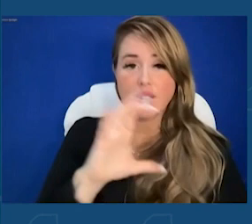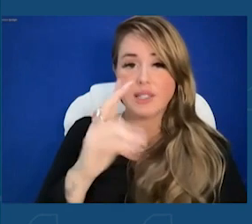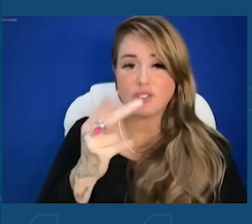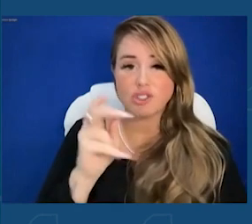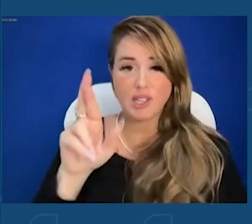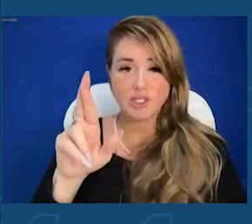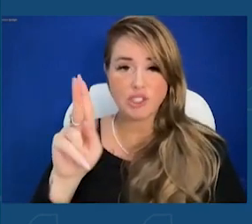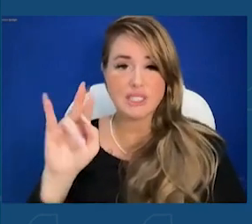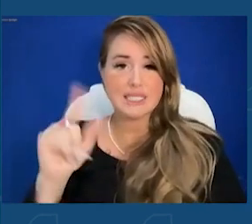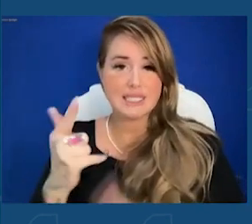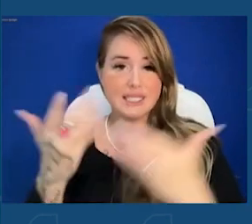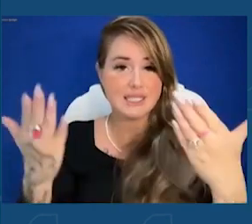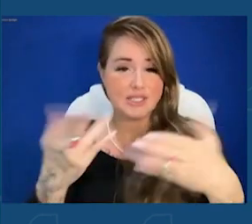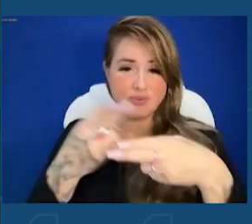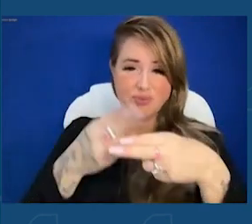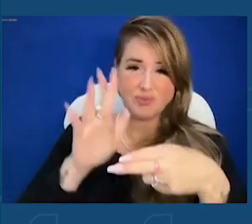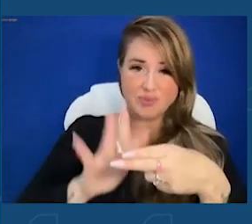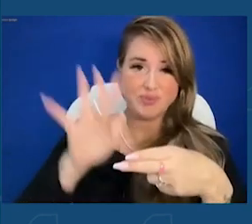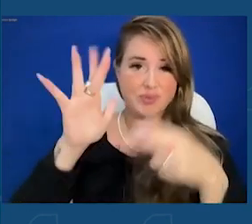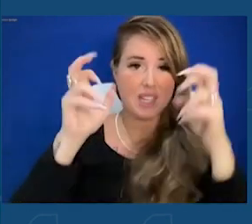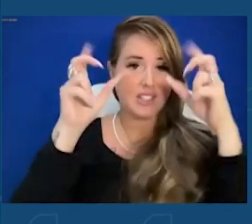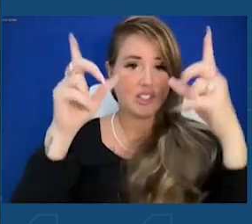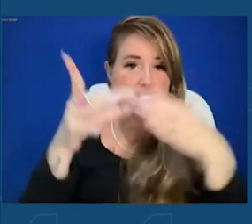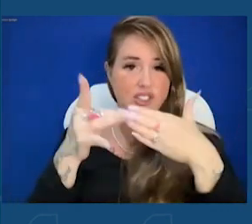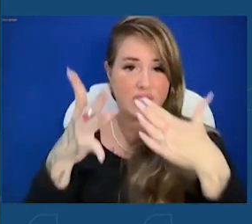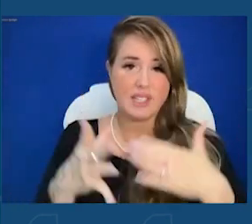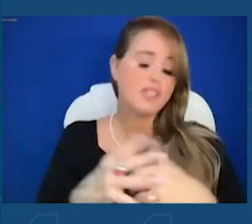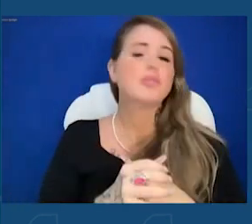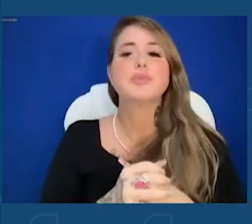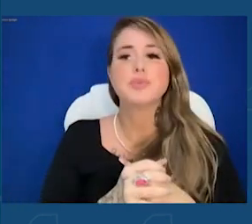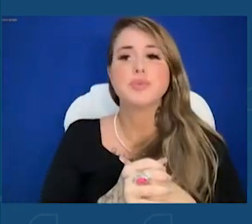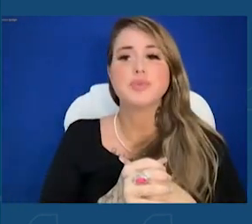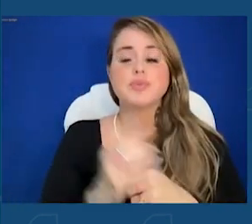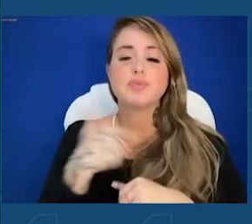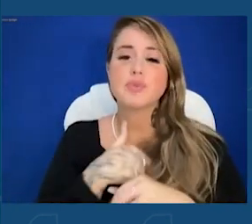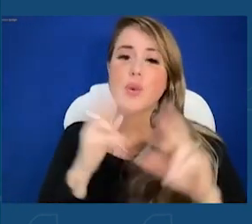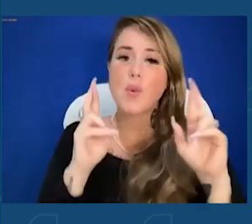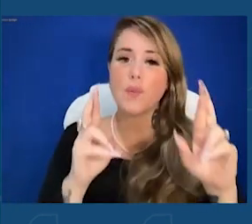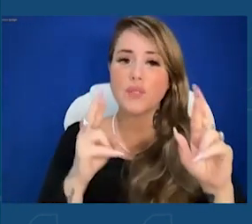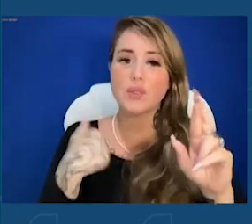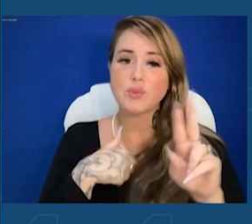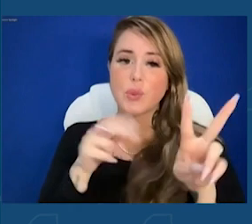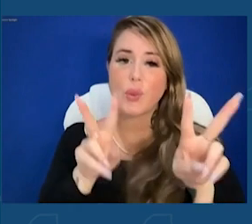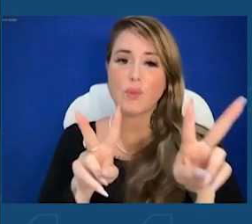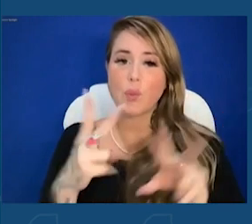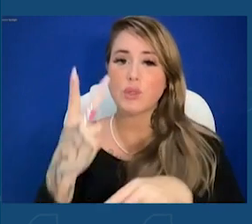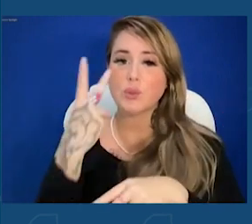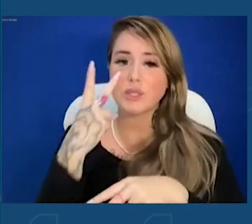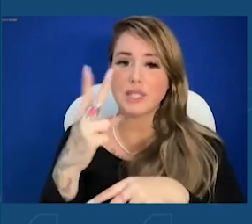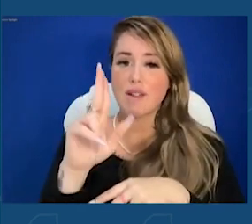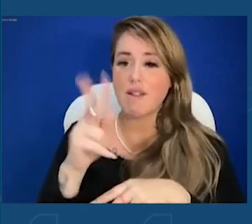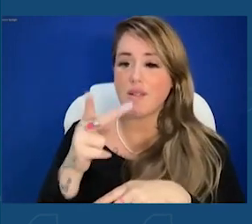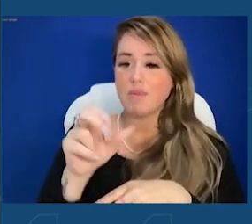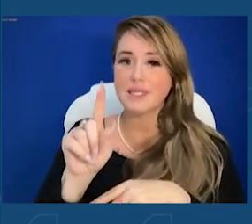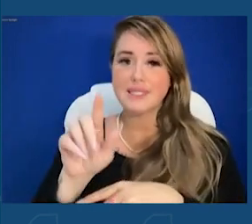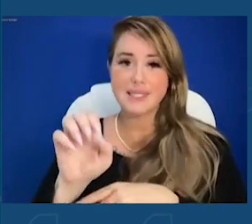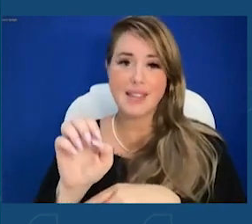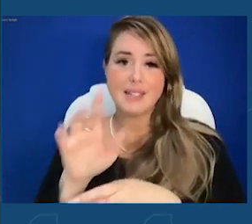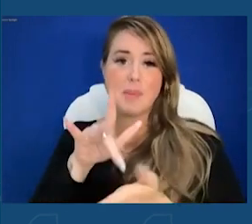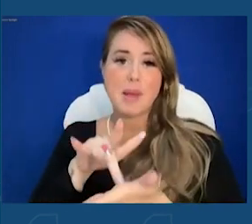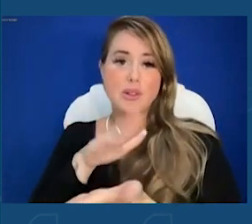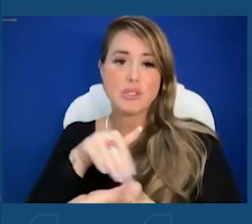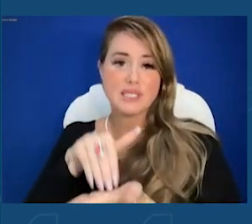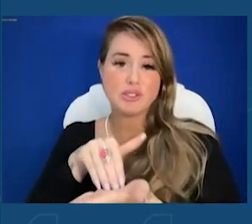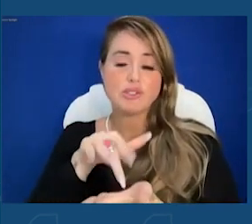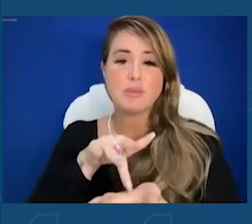a renowned education leader. We are hopeful and look forward to seeing the Upstate Medical